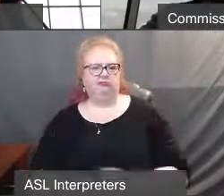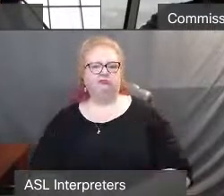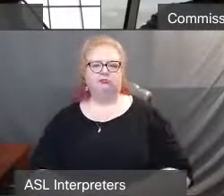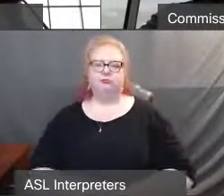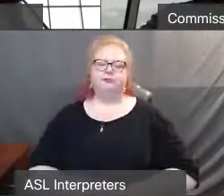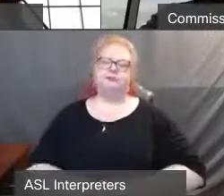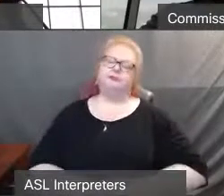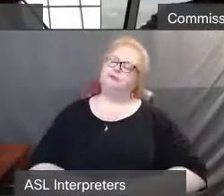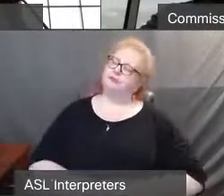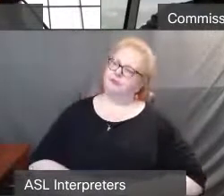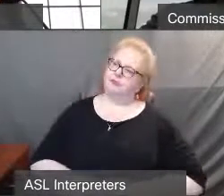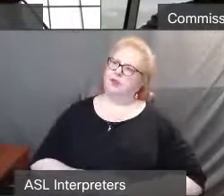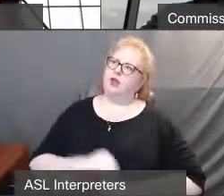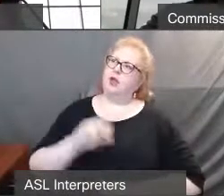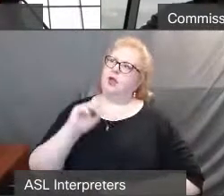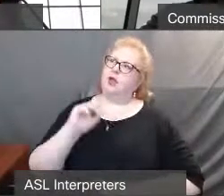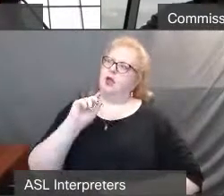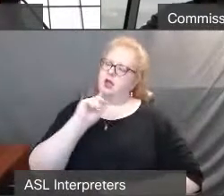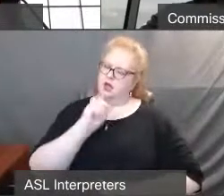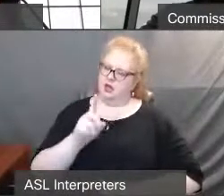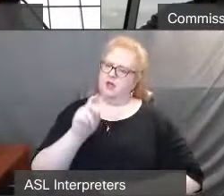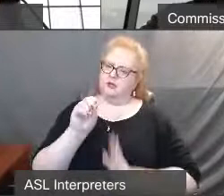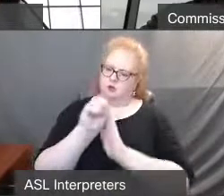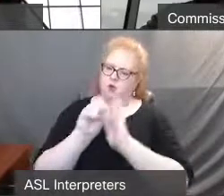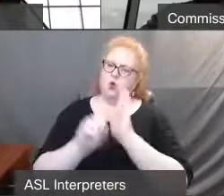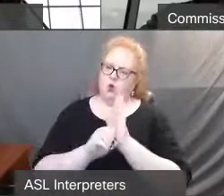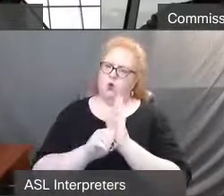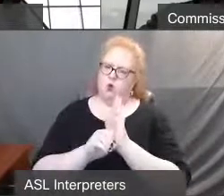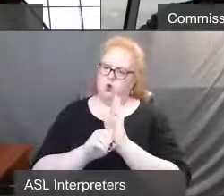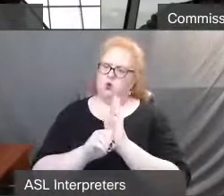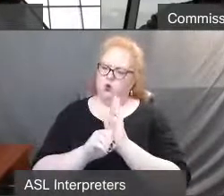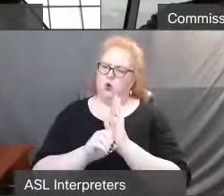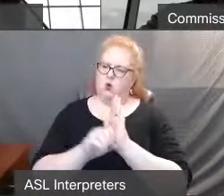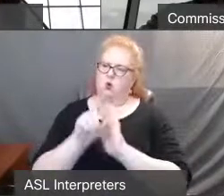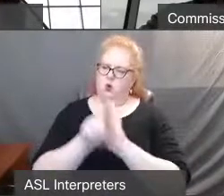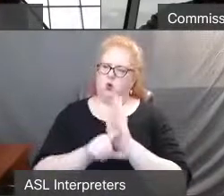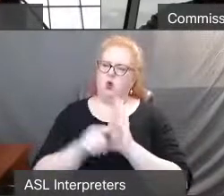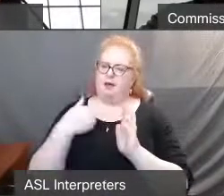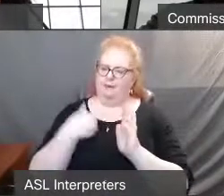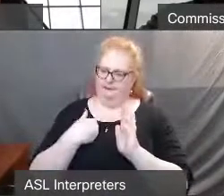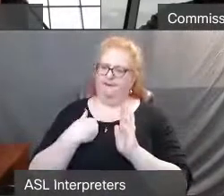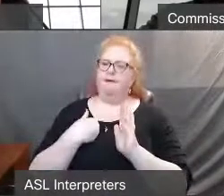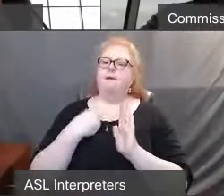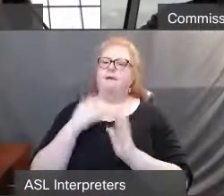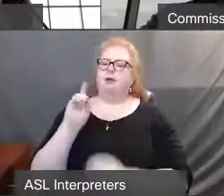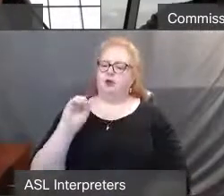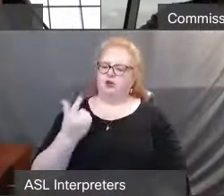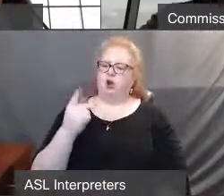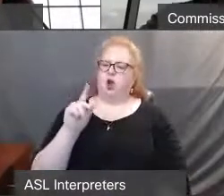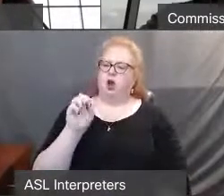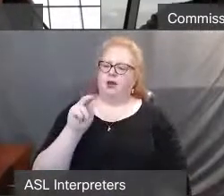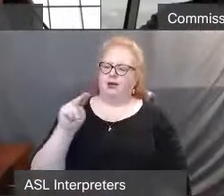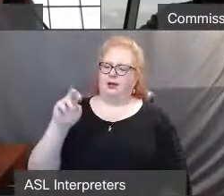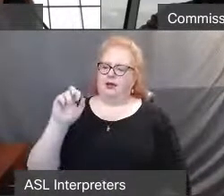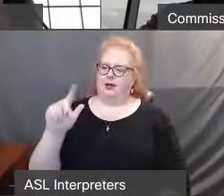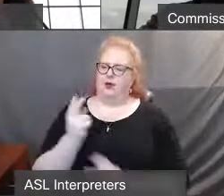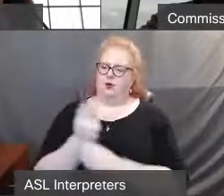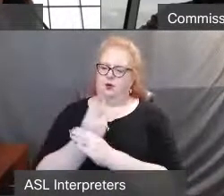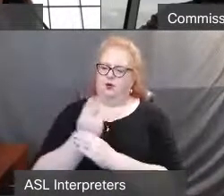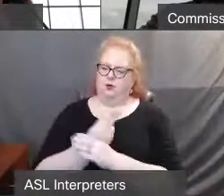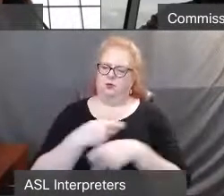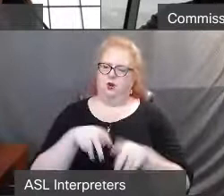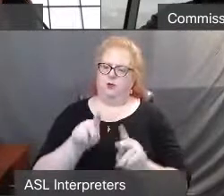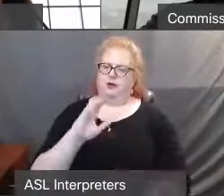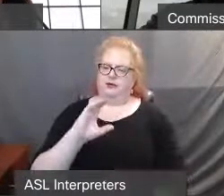There is a use listing in the ordinance. I don't have that right in front of me, but there is a dog kennel use. I believe it's a permitted